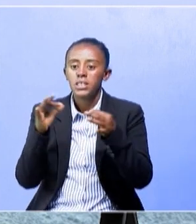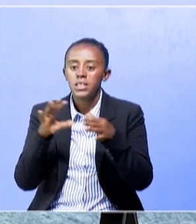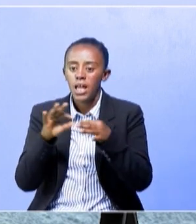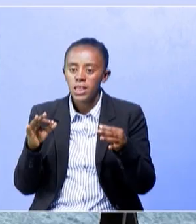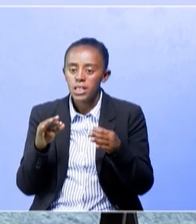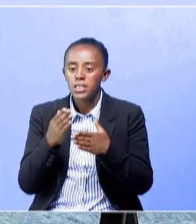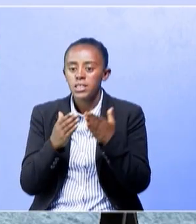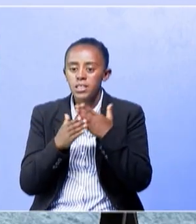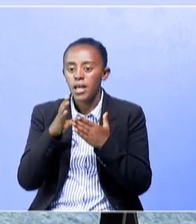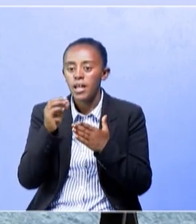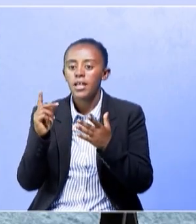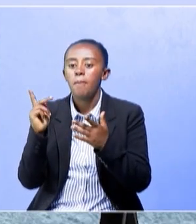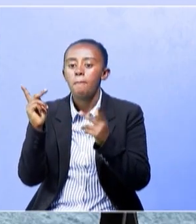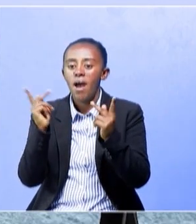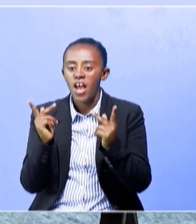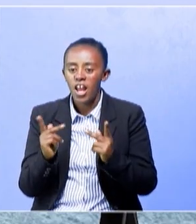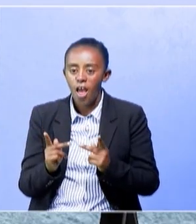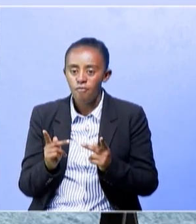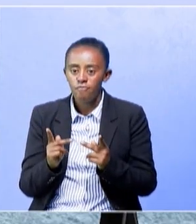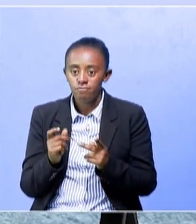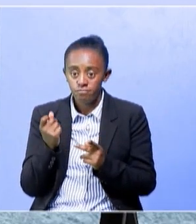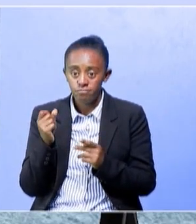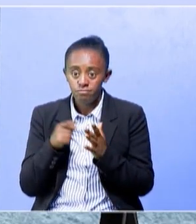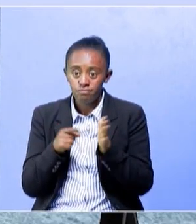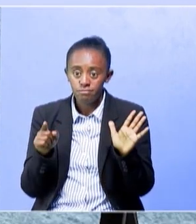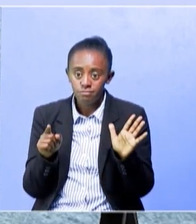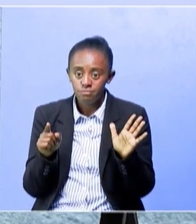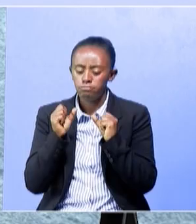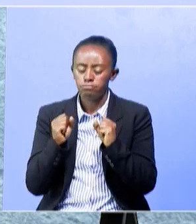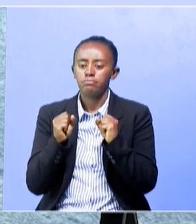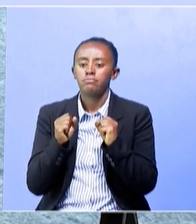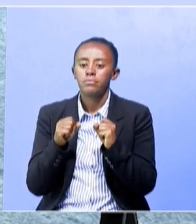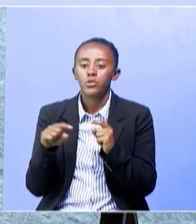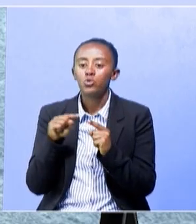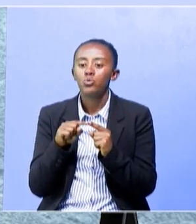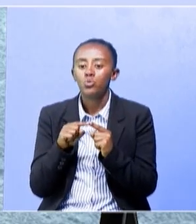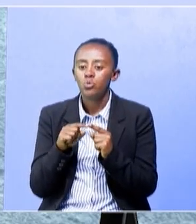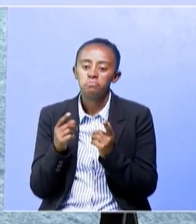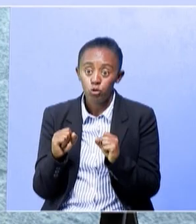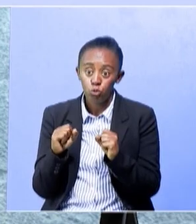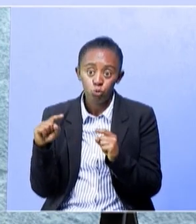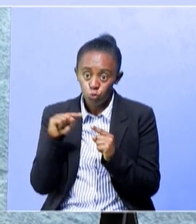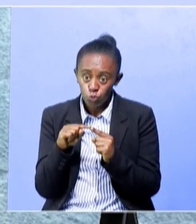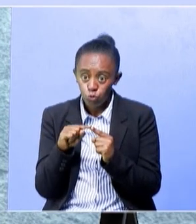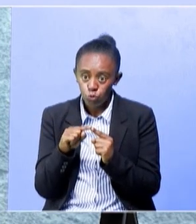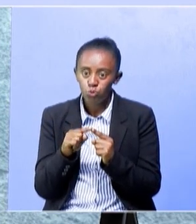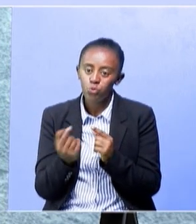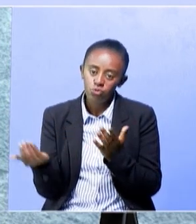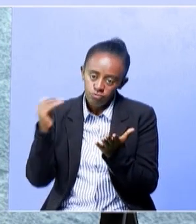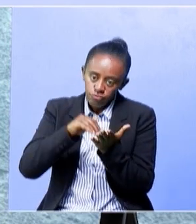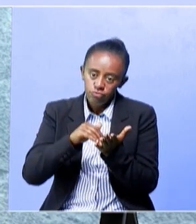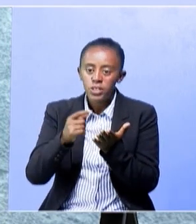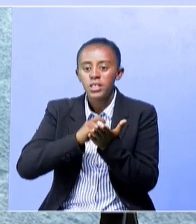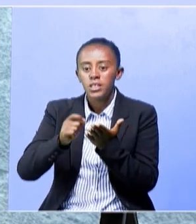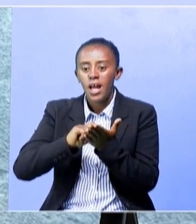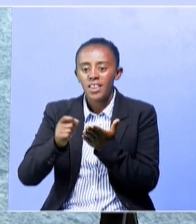and in paragraph level. Is it clear? Good. Then you will be able to rewrite the